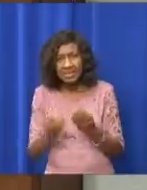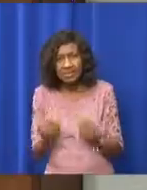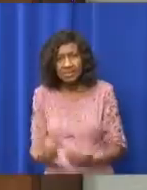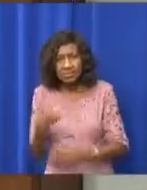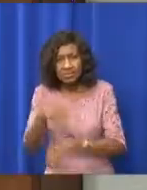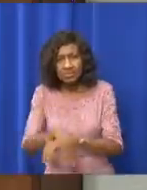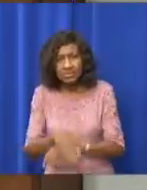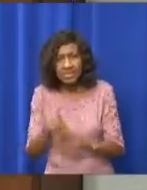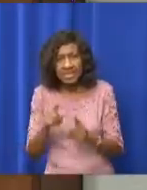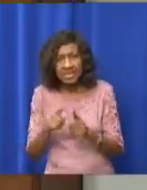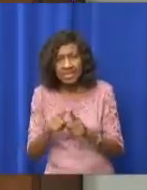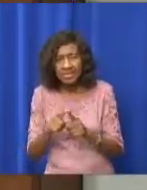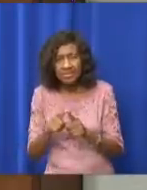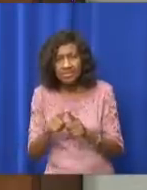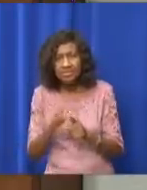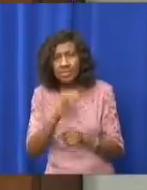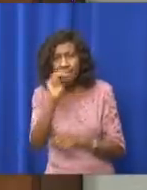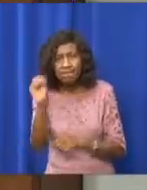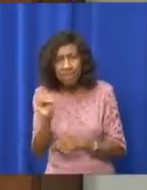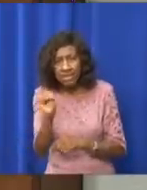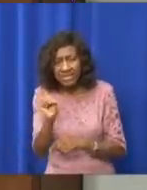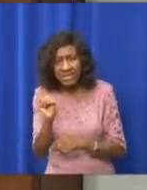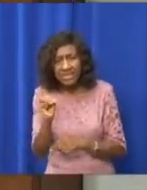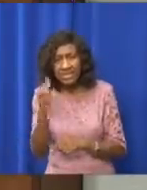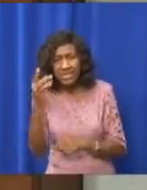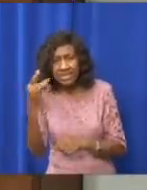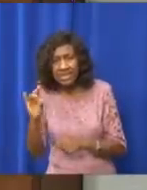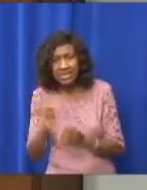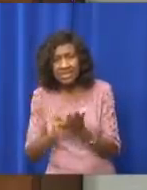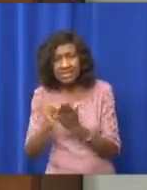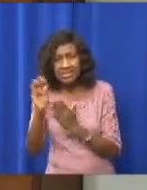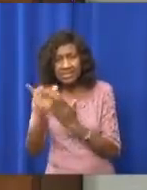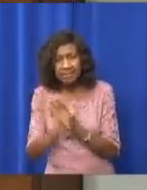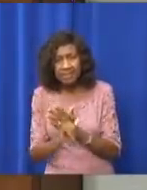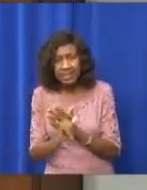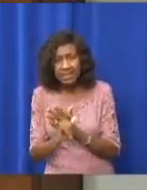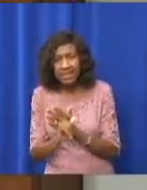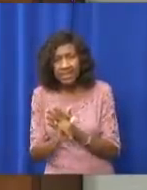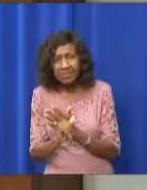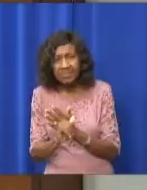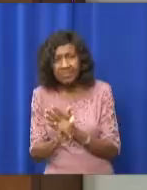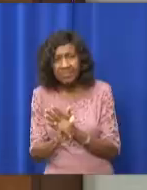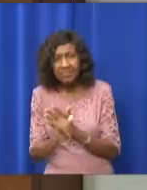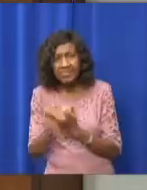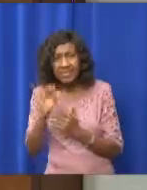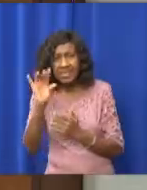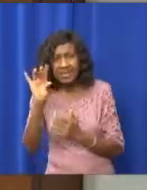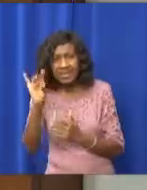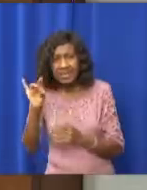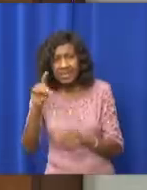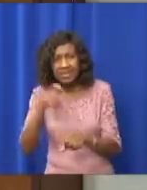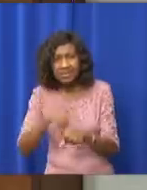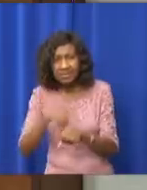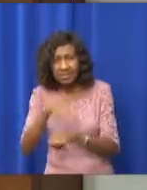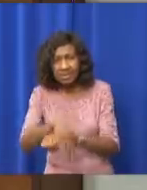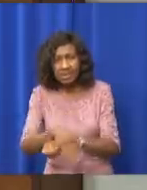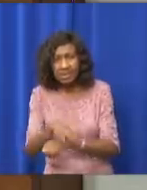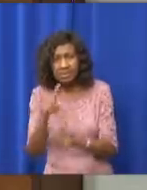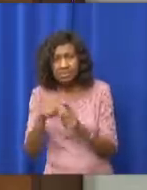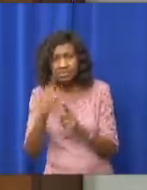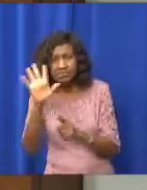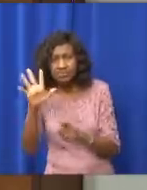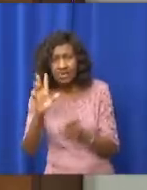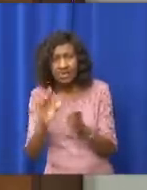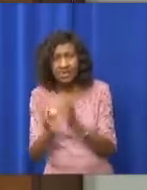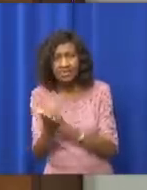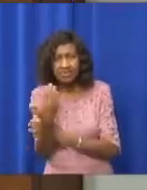through to and including bank holiday Monday, the 18th of May 2020, between the hours of 8 p.m. and 5 a.m.